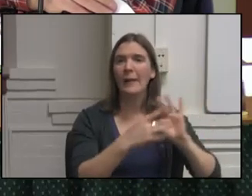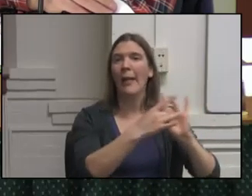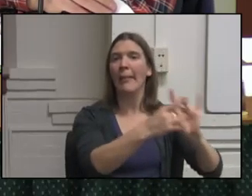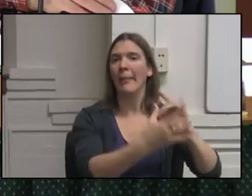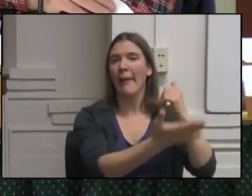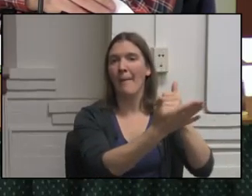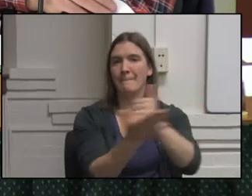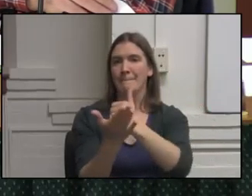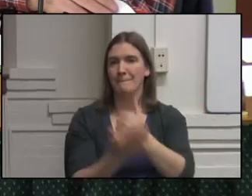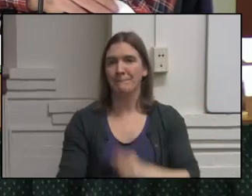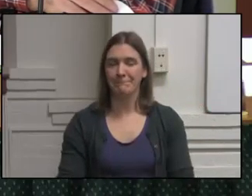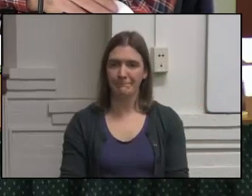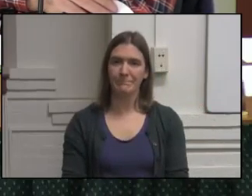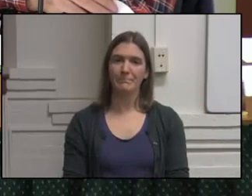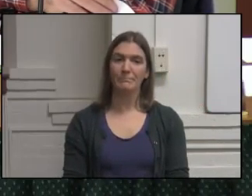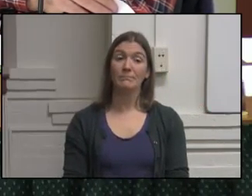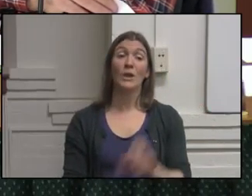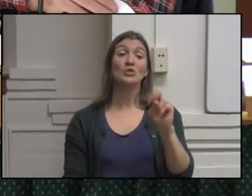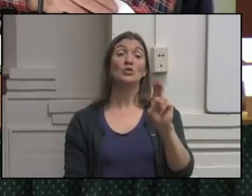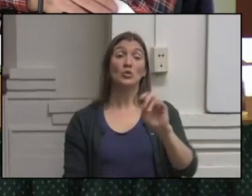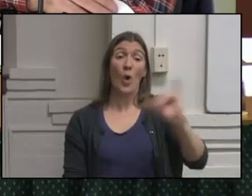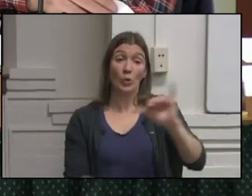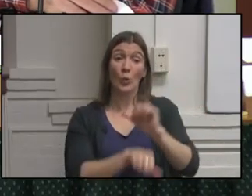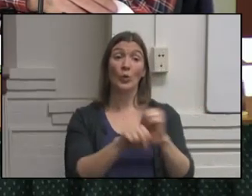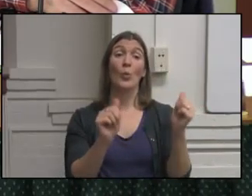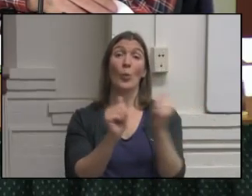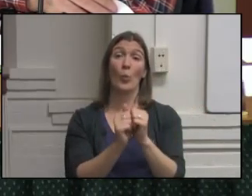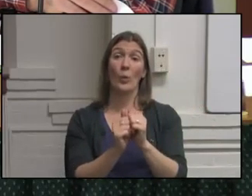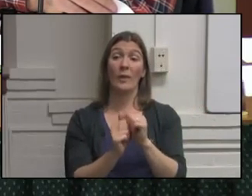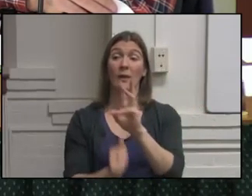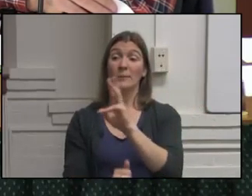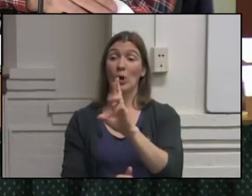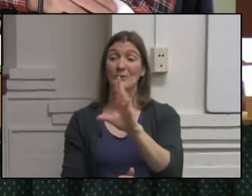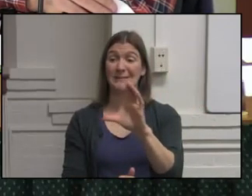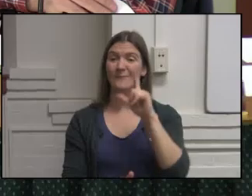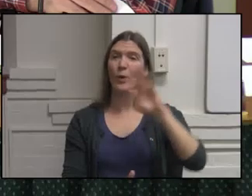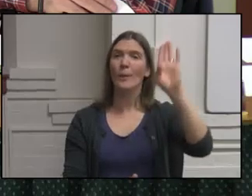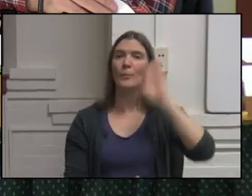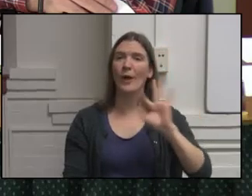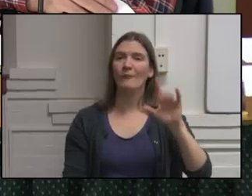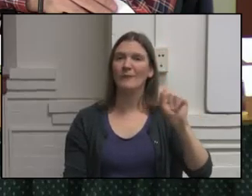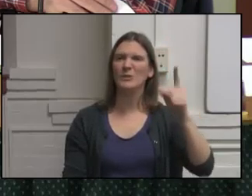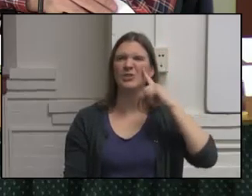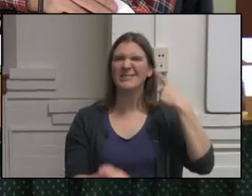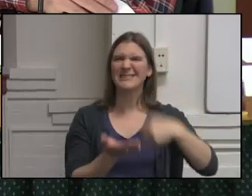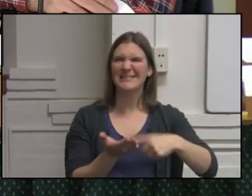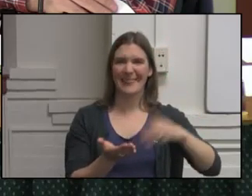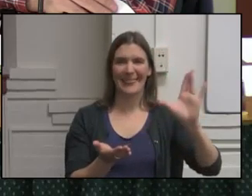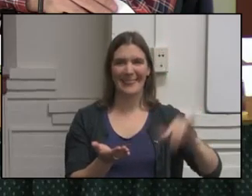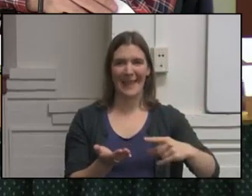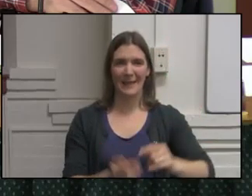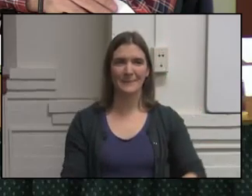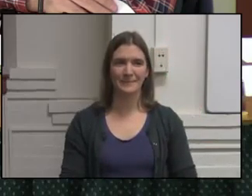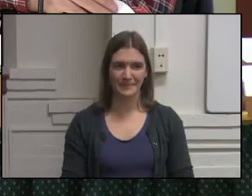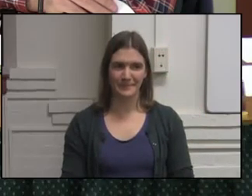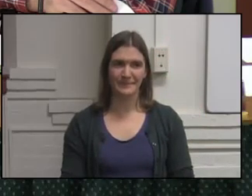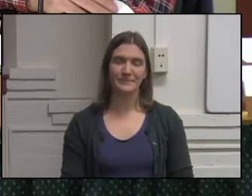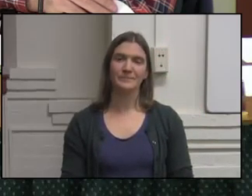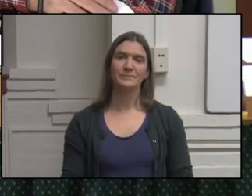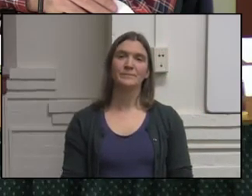plans. And also Sue works with the Windham Regional Commission on the brownfields, which we already discussed.